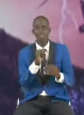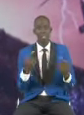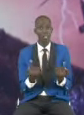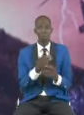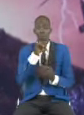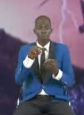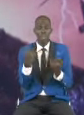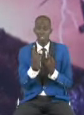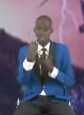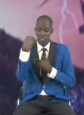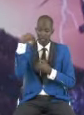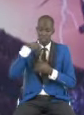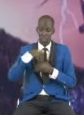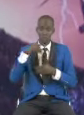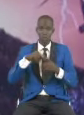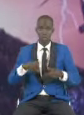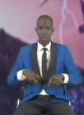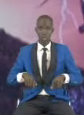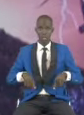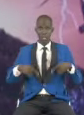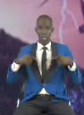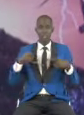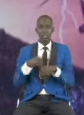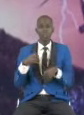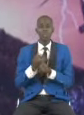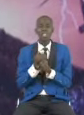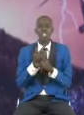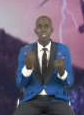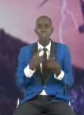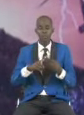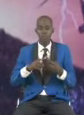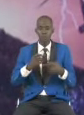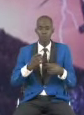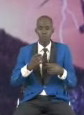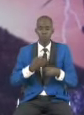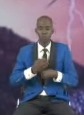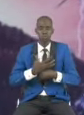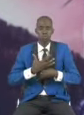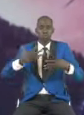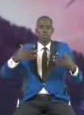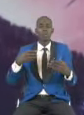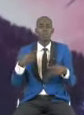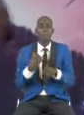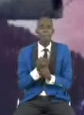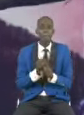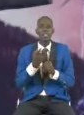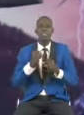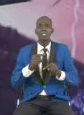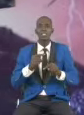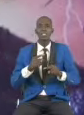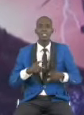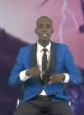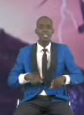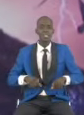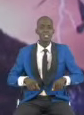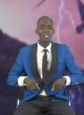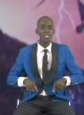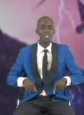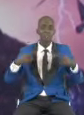the life. It changes the life. It makes the life to swell up in the